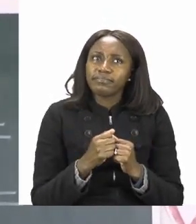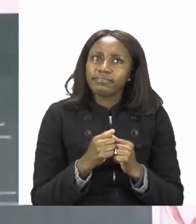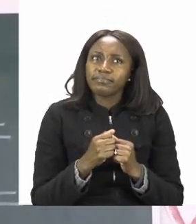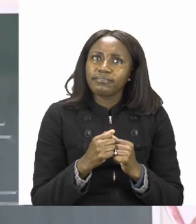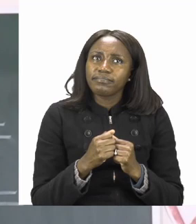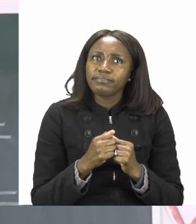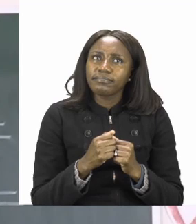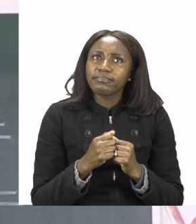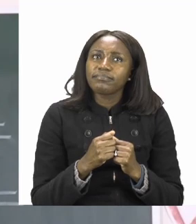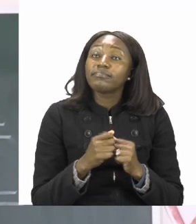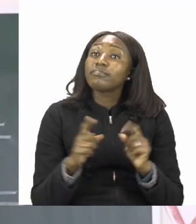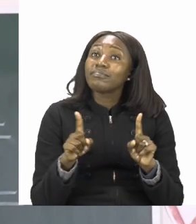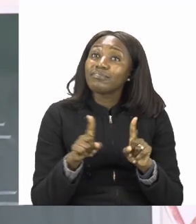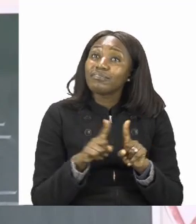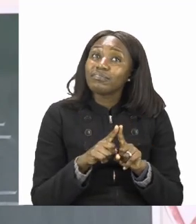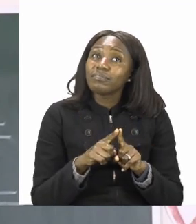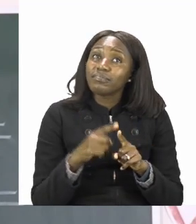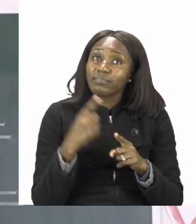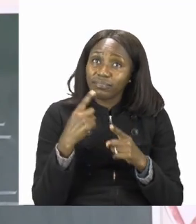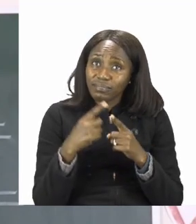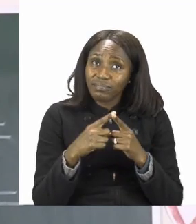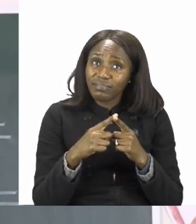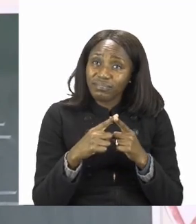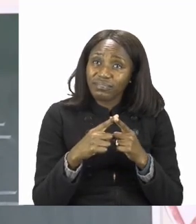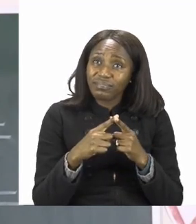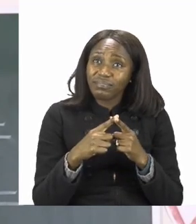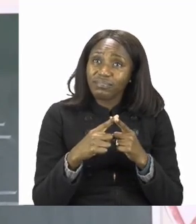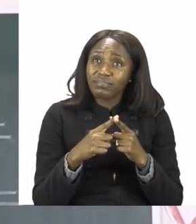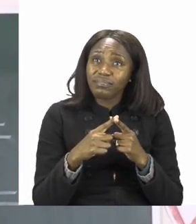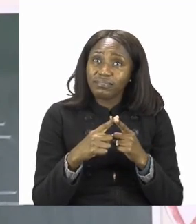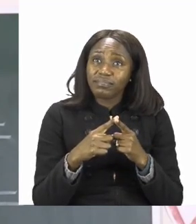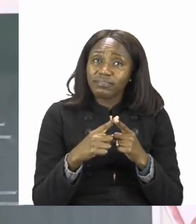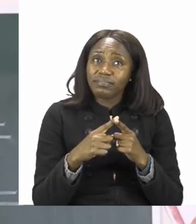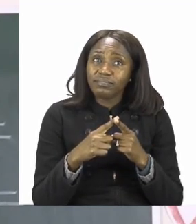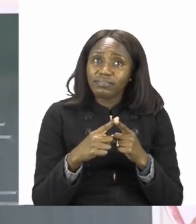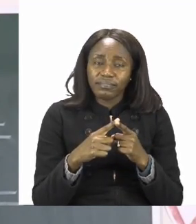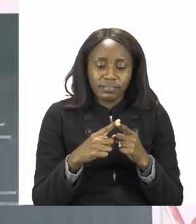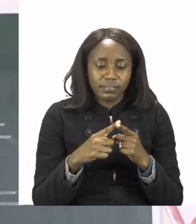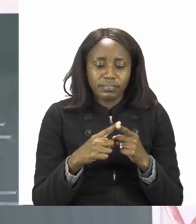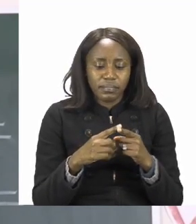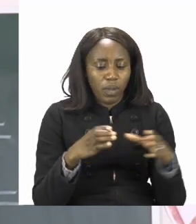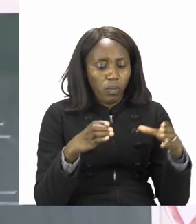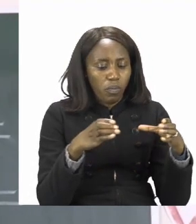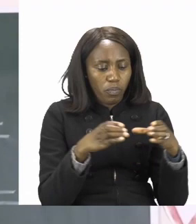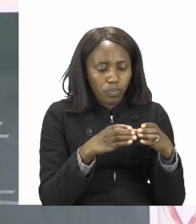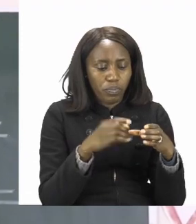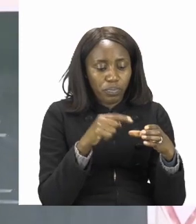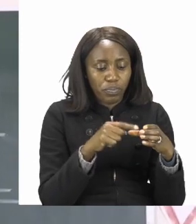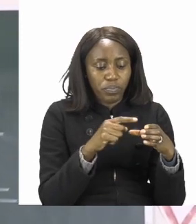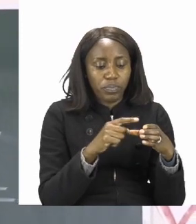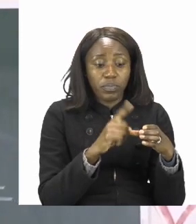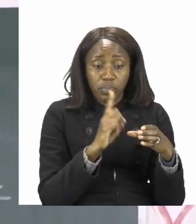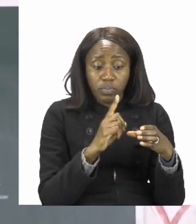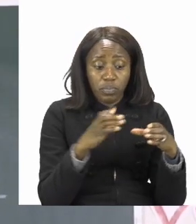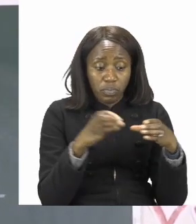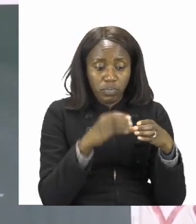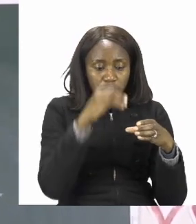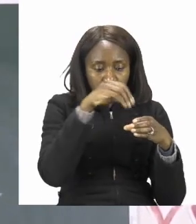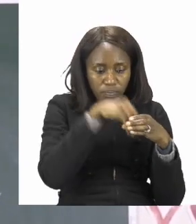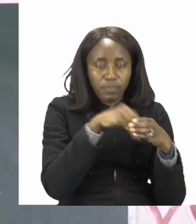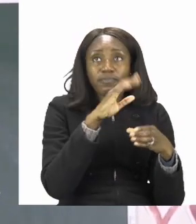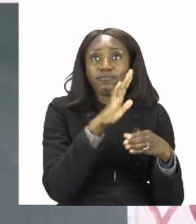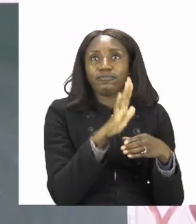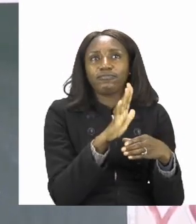as saying 1 times 5. So the set of that they're asking you to do is to